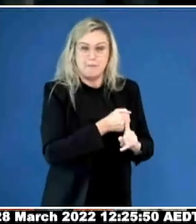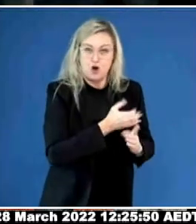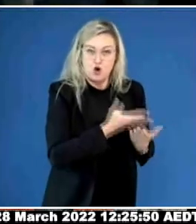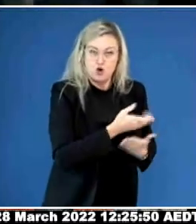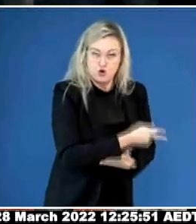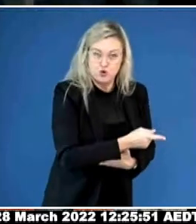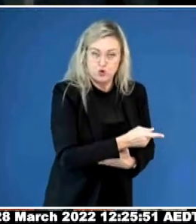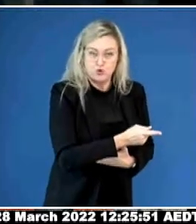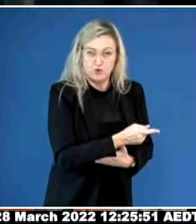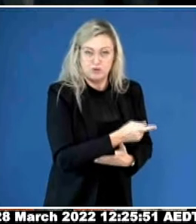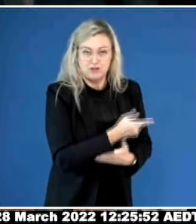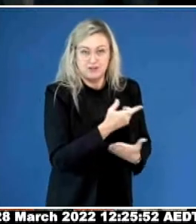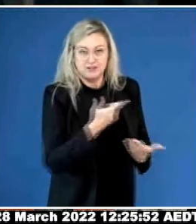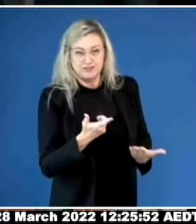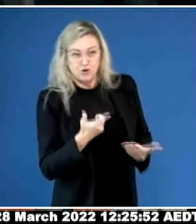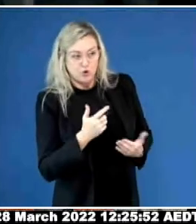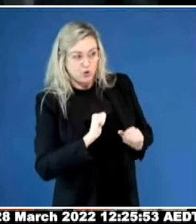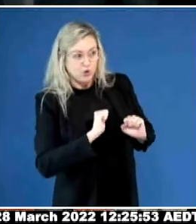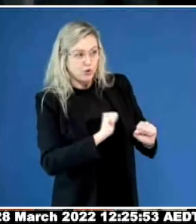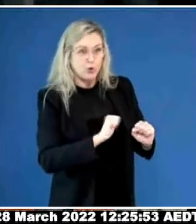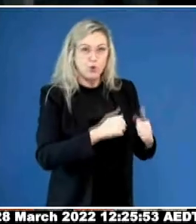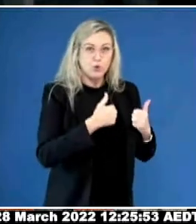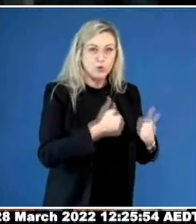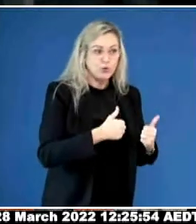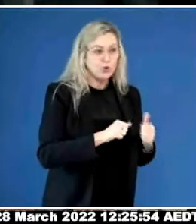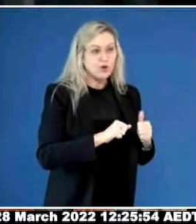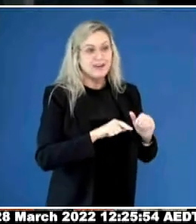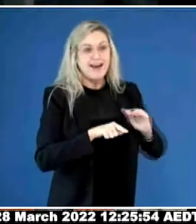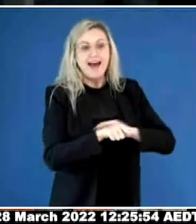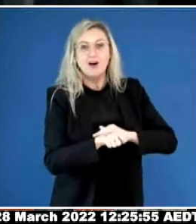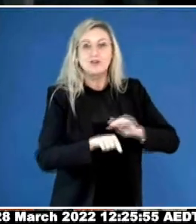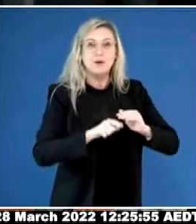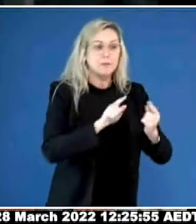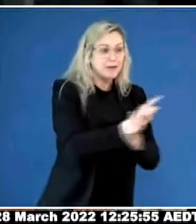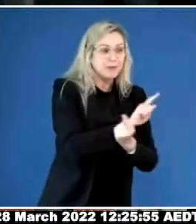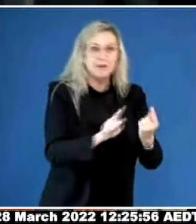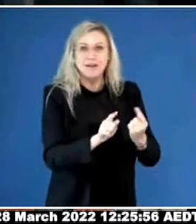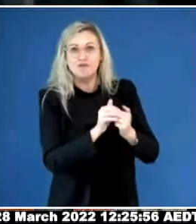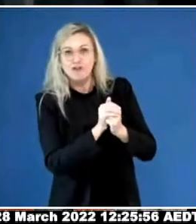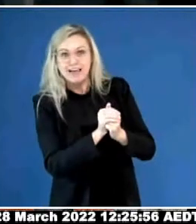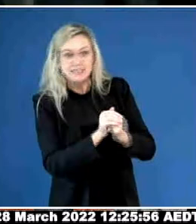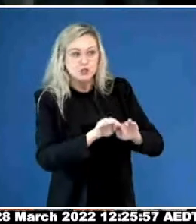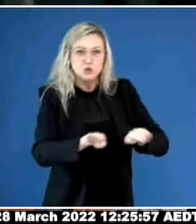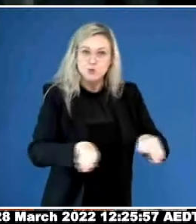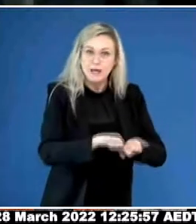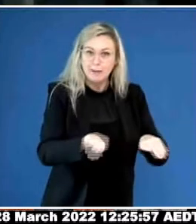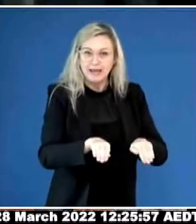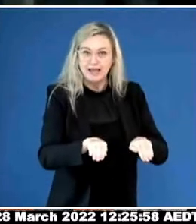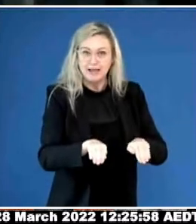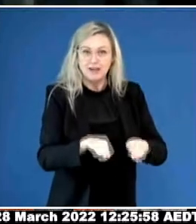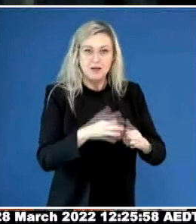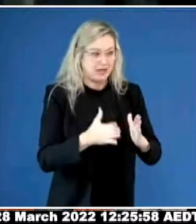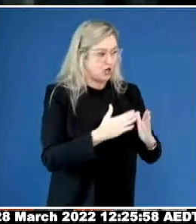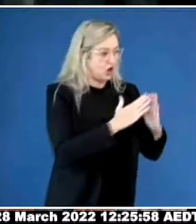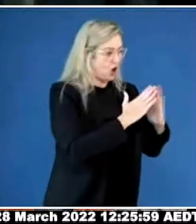sort of swimming in terms of having that connection with the community, and in a sense giving you this balance in your life that